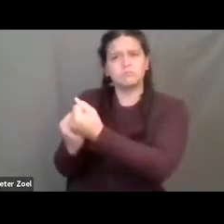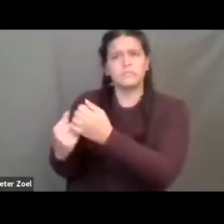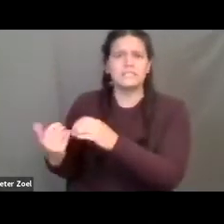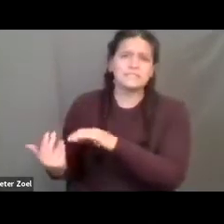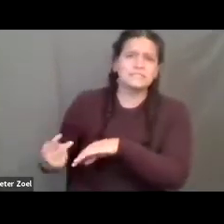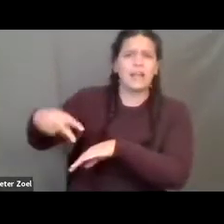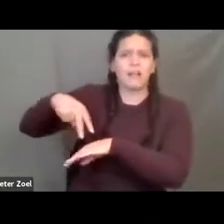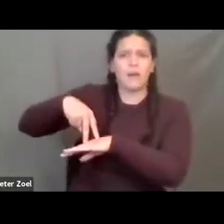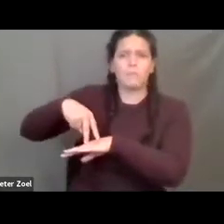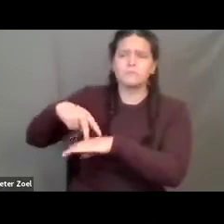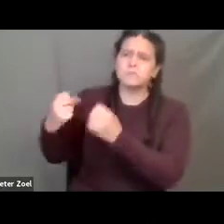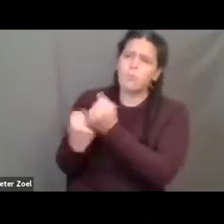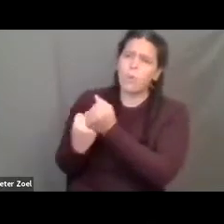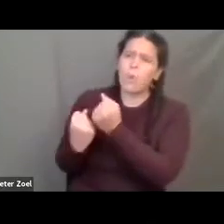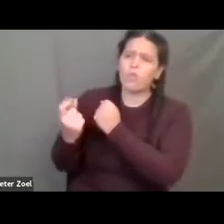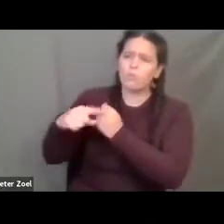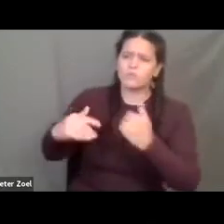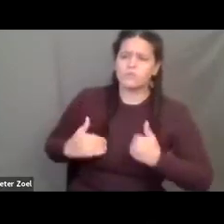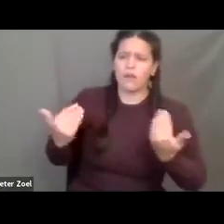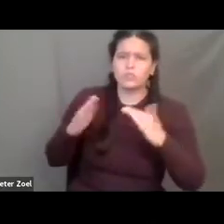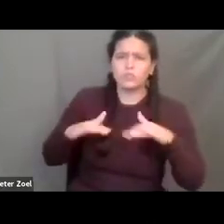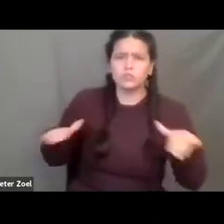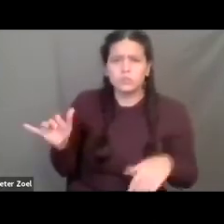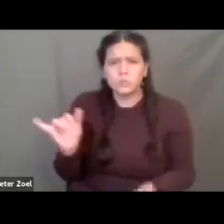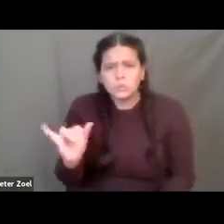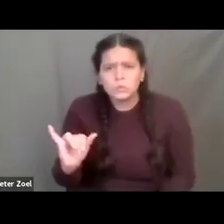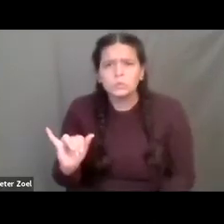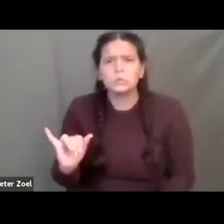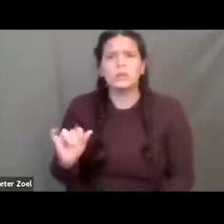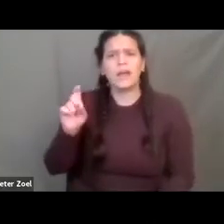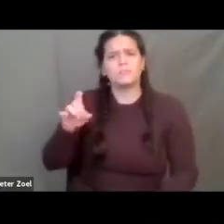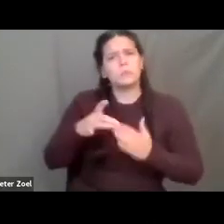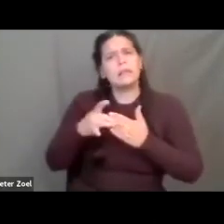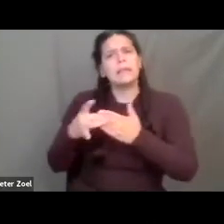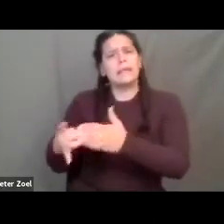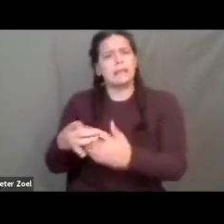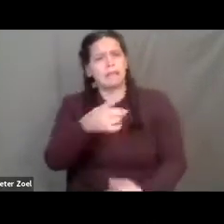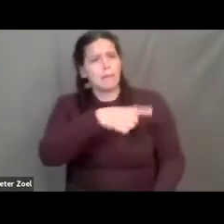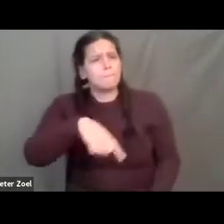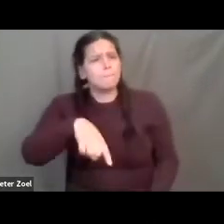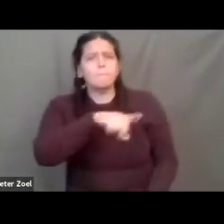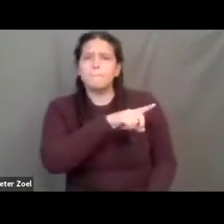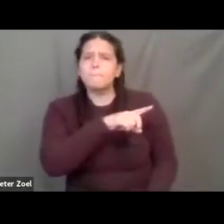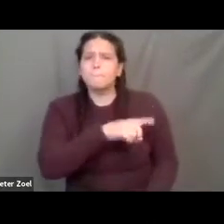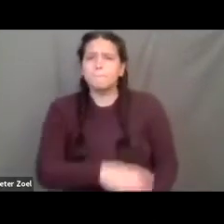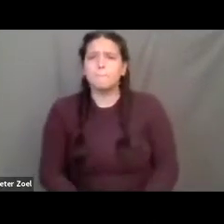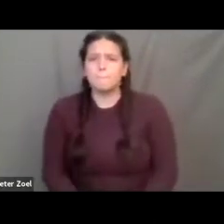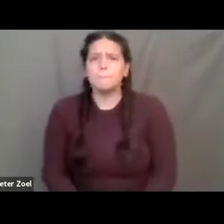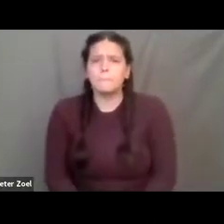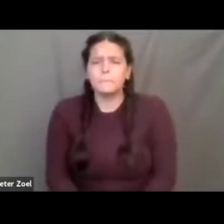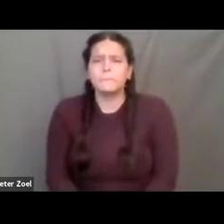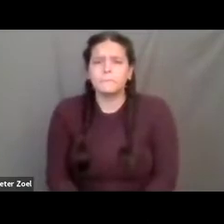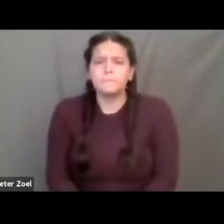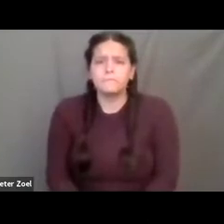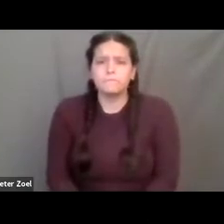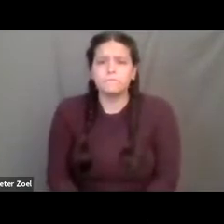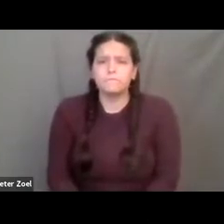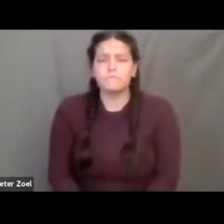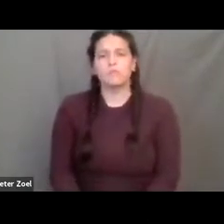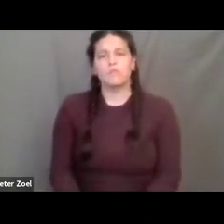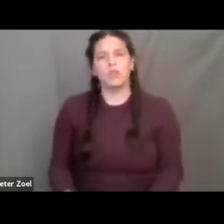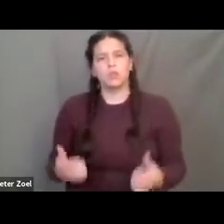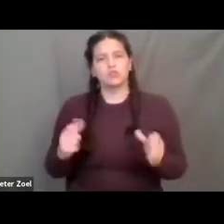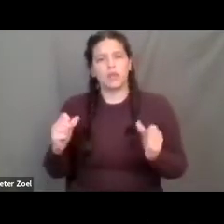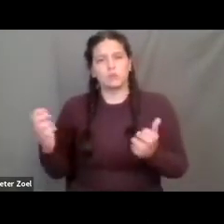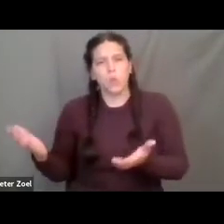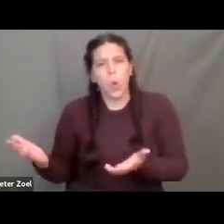children. We have to stand up and we have to be leaders, and you know, and hold things up and try to make things